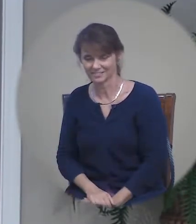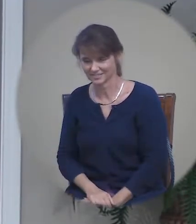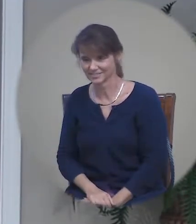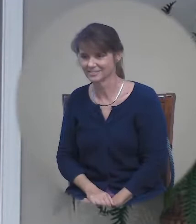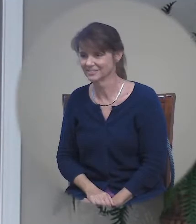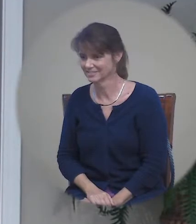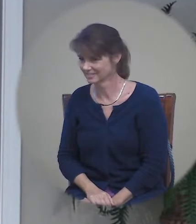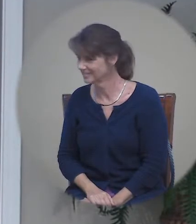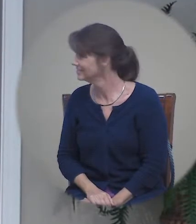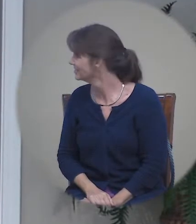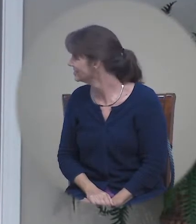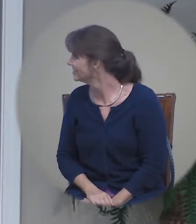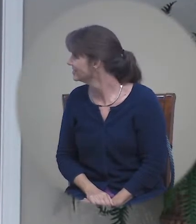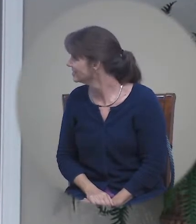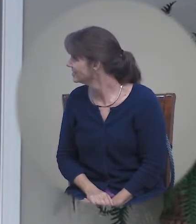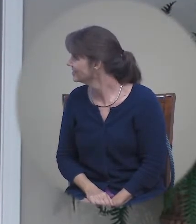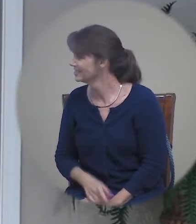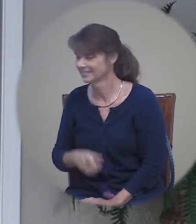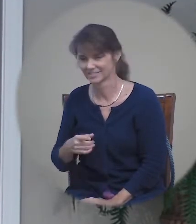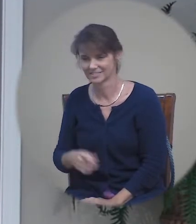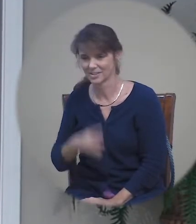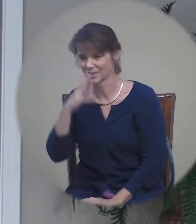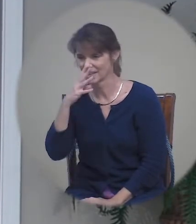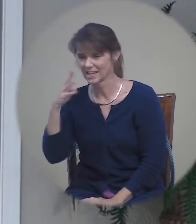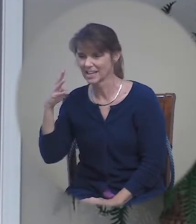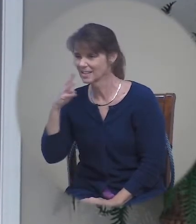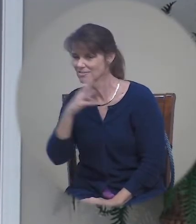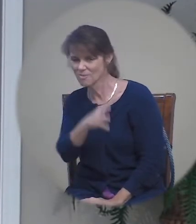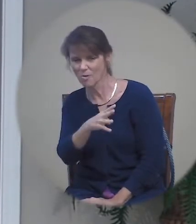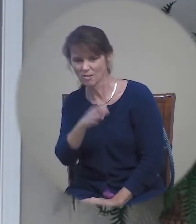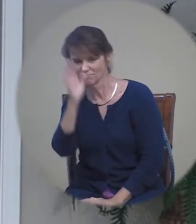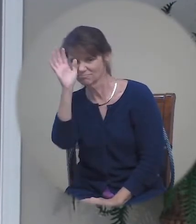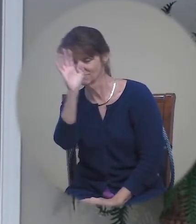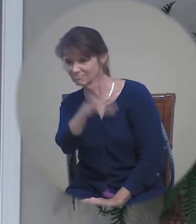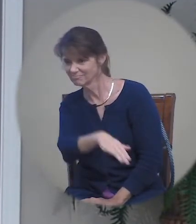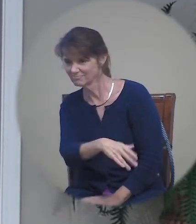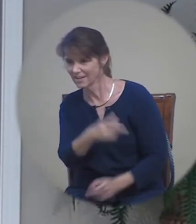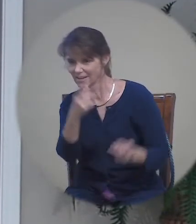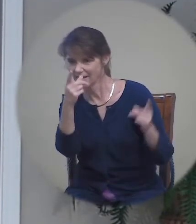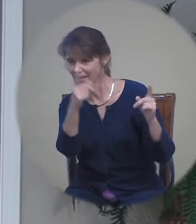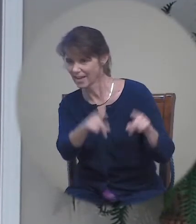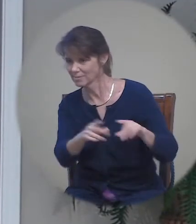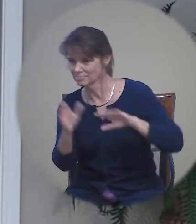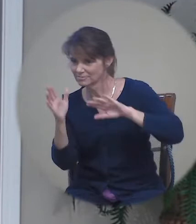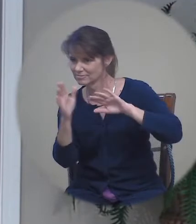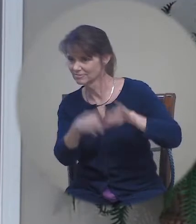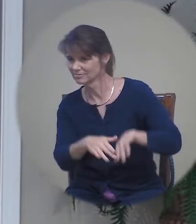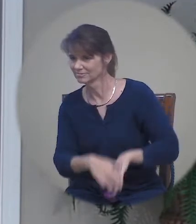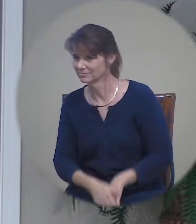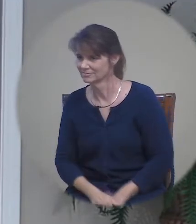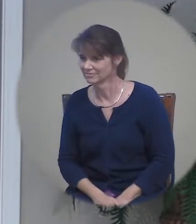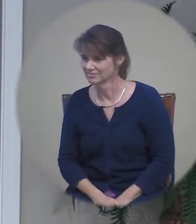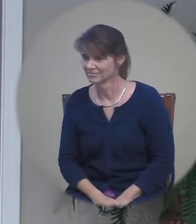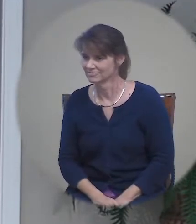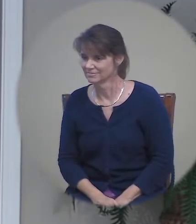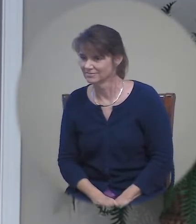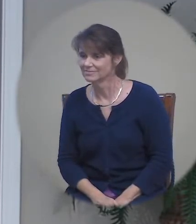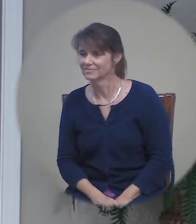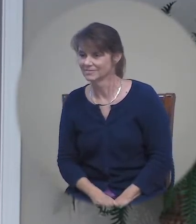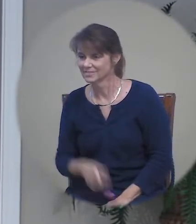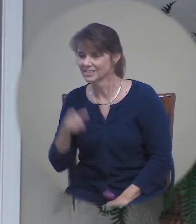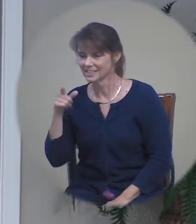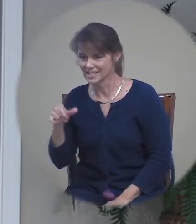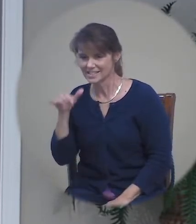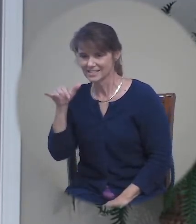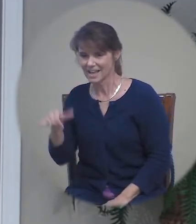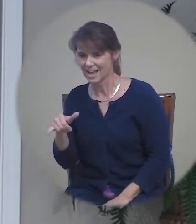accomplished. And so he just ignored what transpired that night and bragged about his accomplishments.